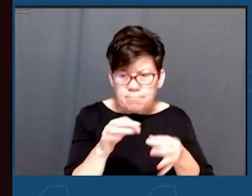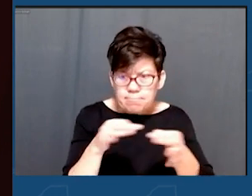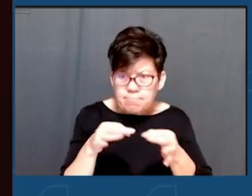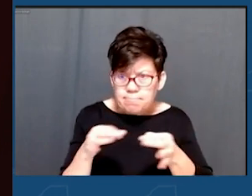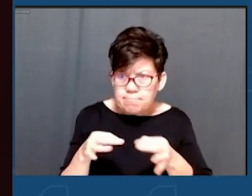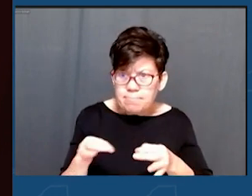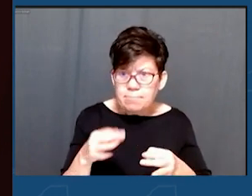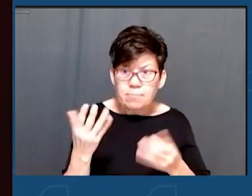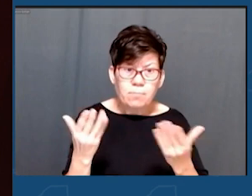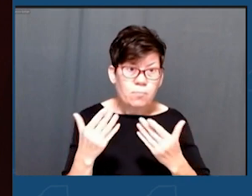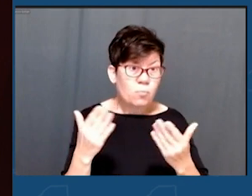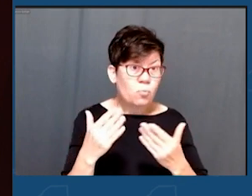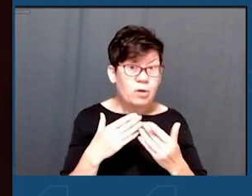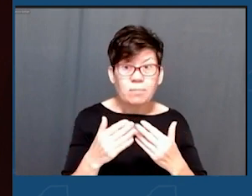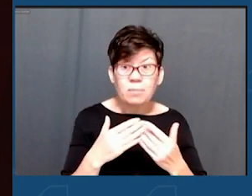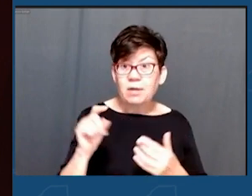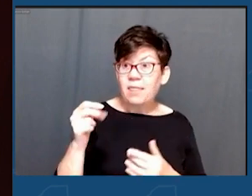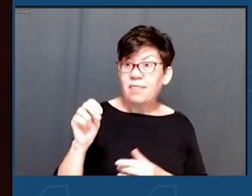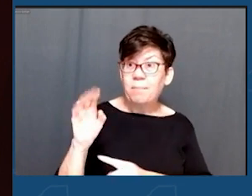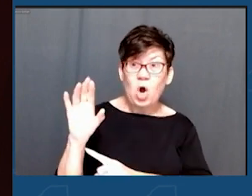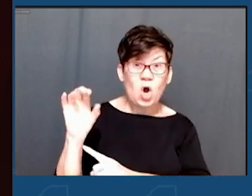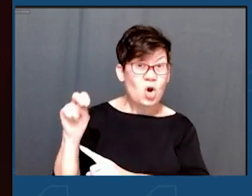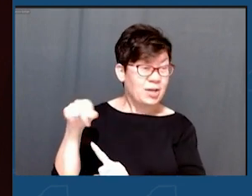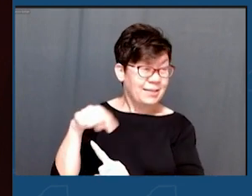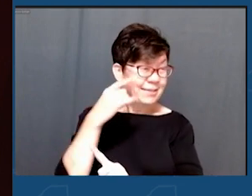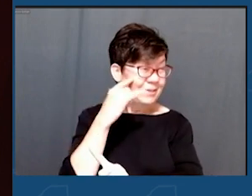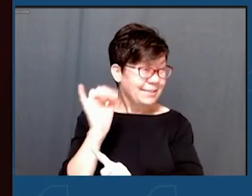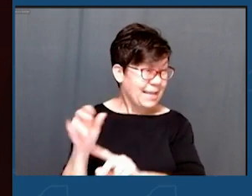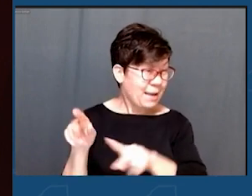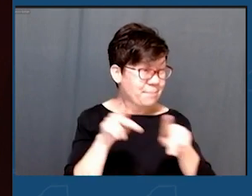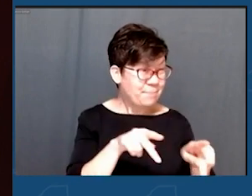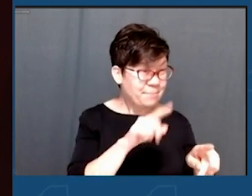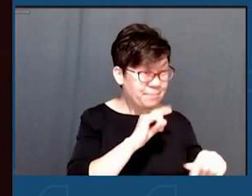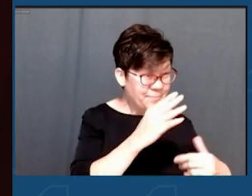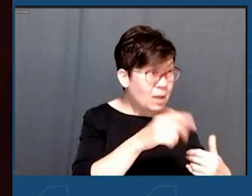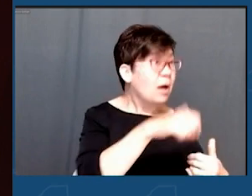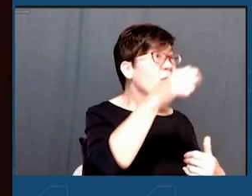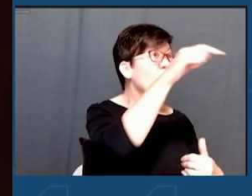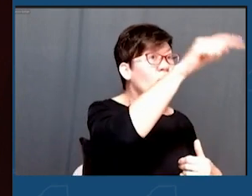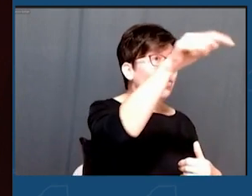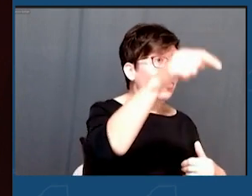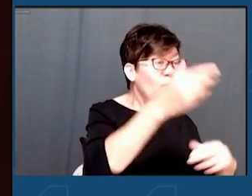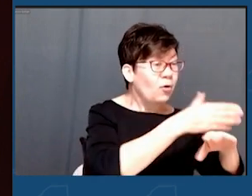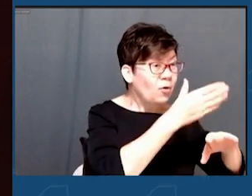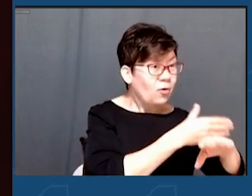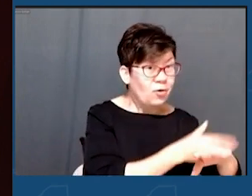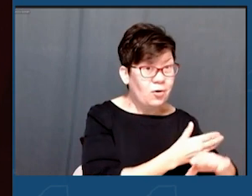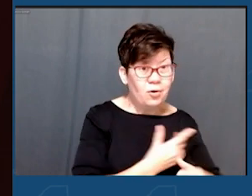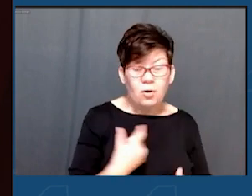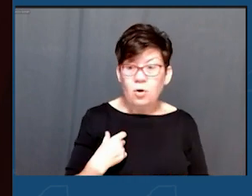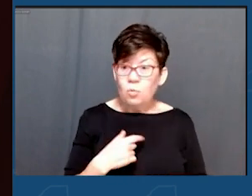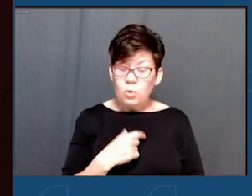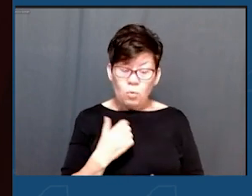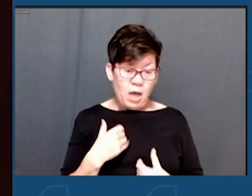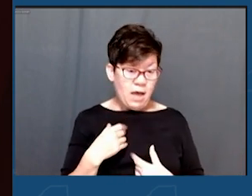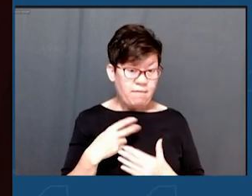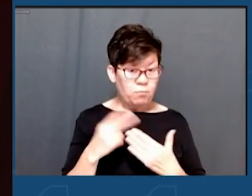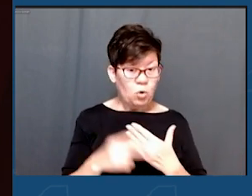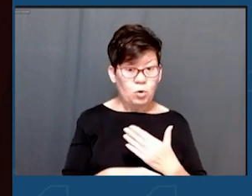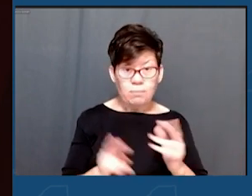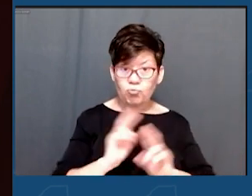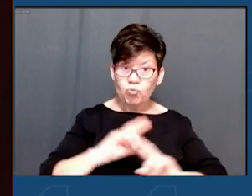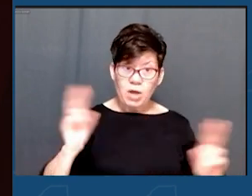like the barn, the old school. We'll have incentives on the books. Incentives for, if you want to do multifamily housing,